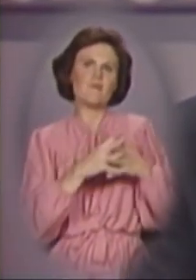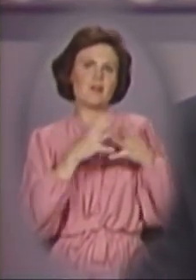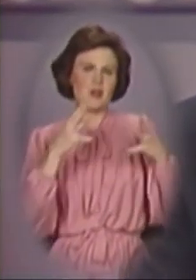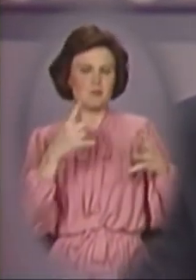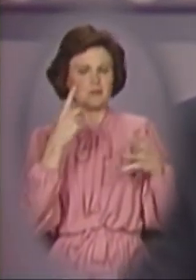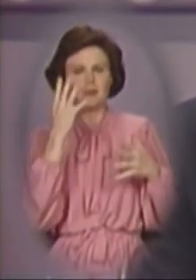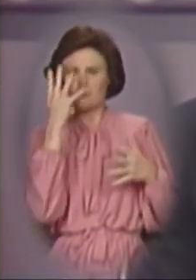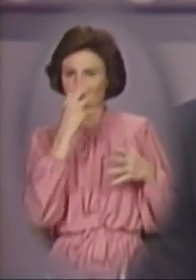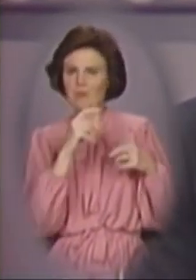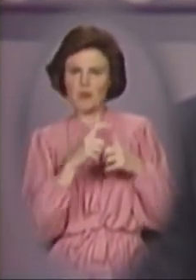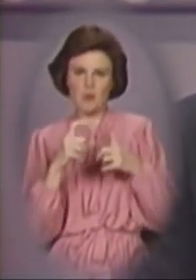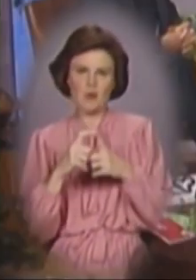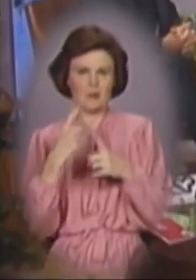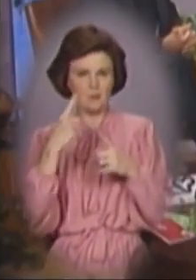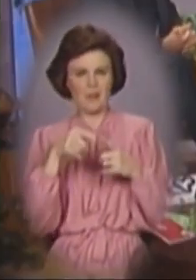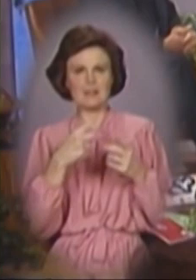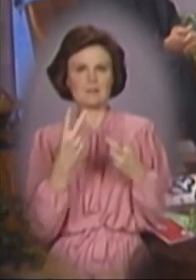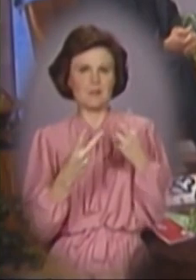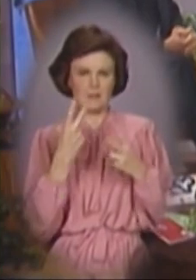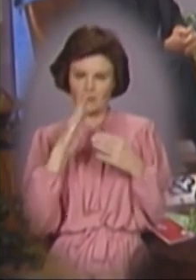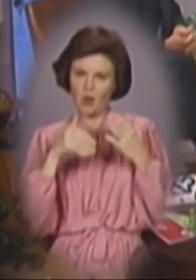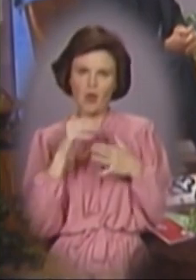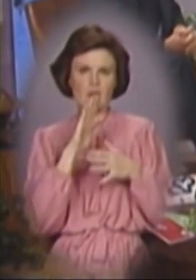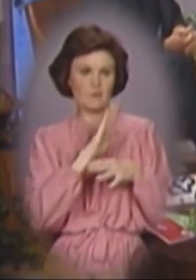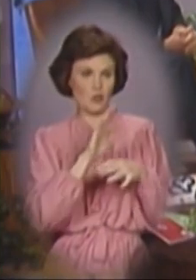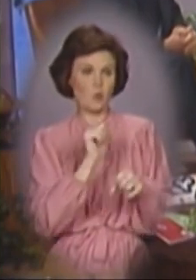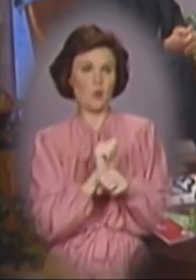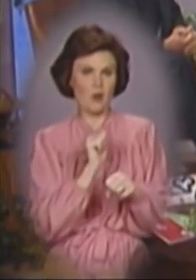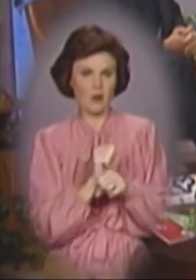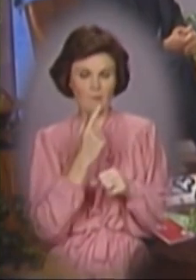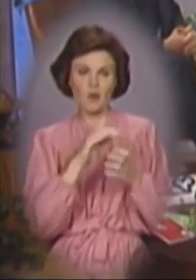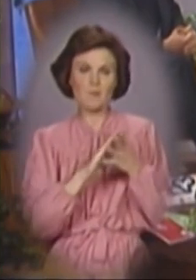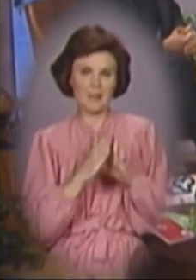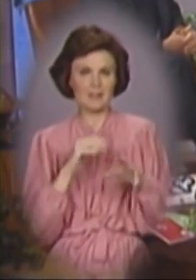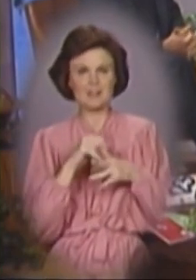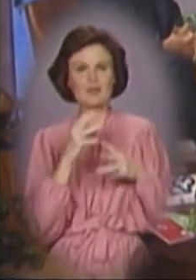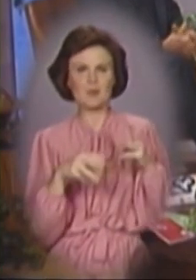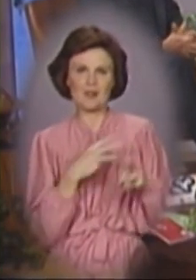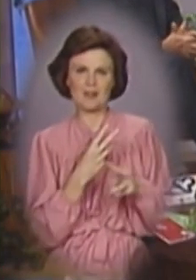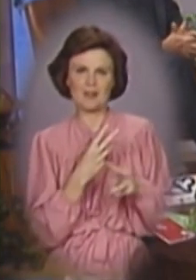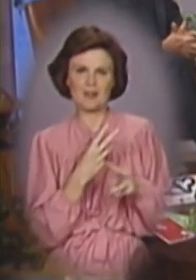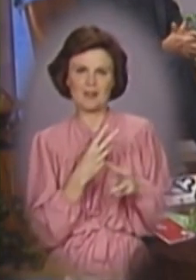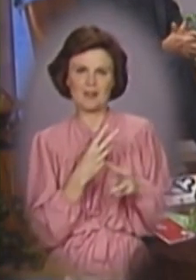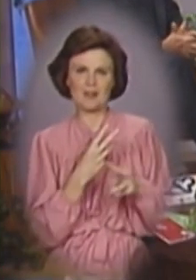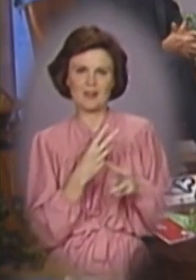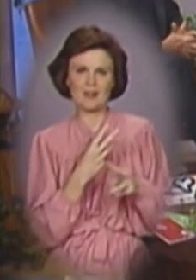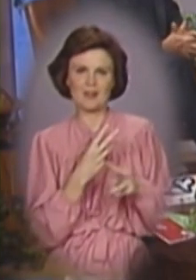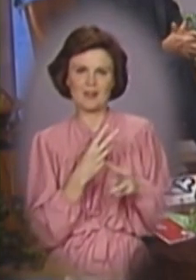very much for those beautiful words and for this visit and for all your work for peace in the world.